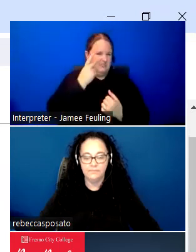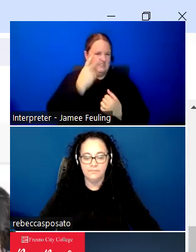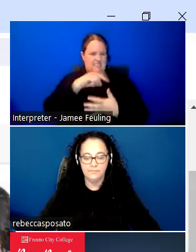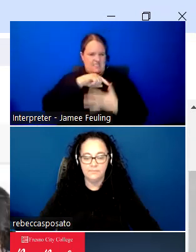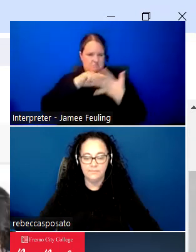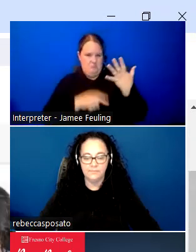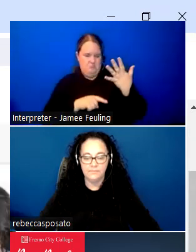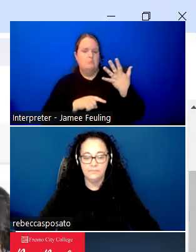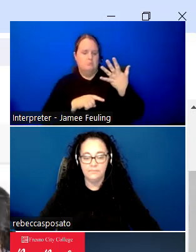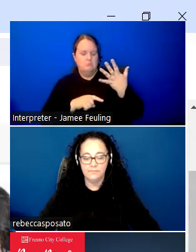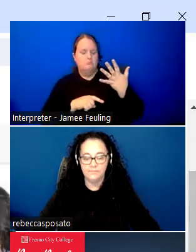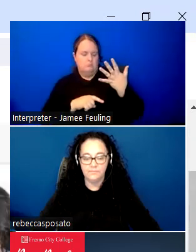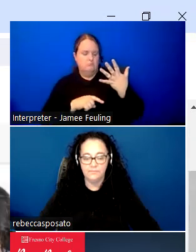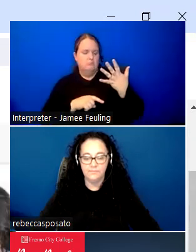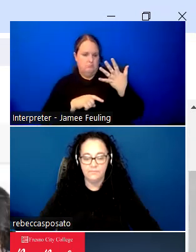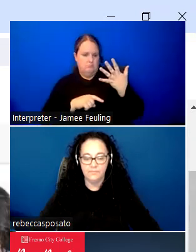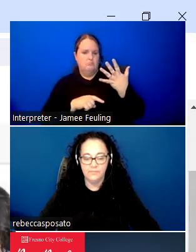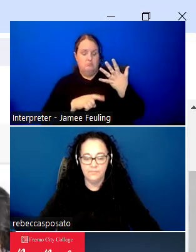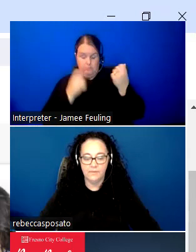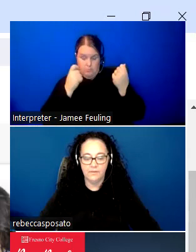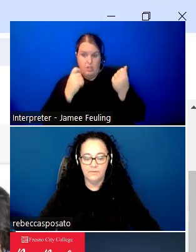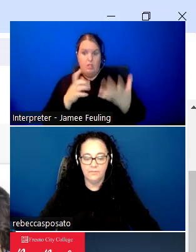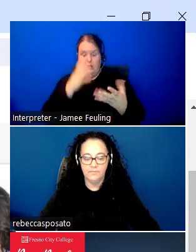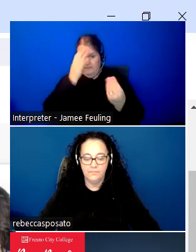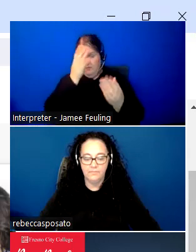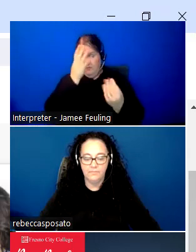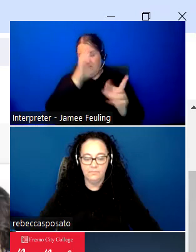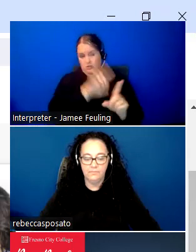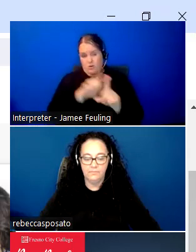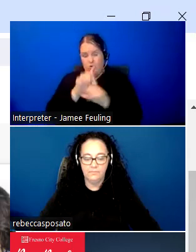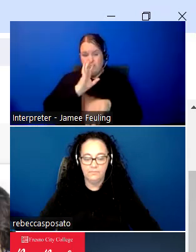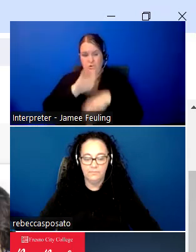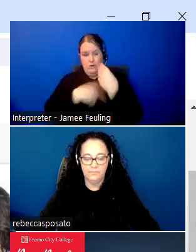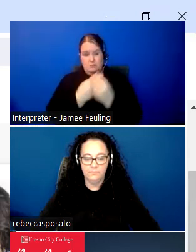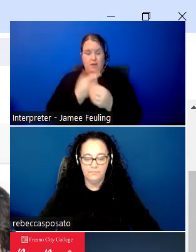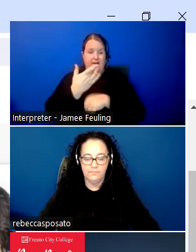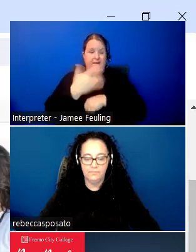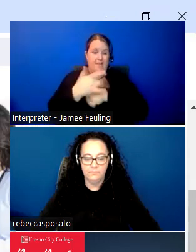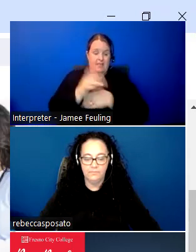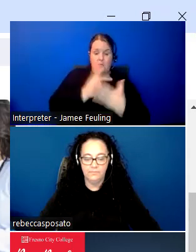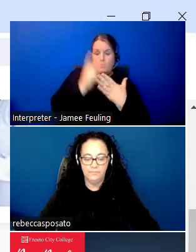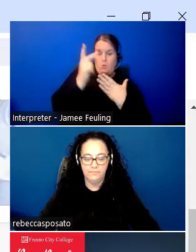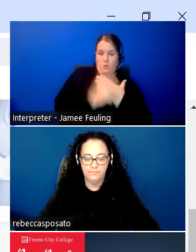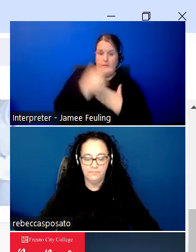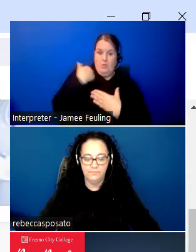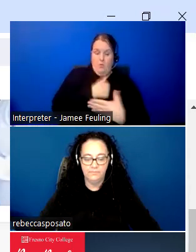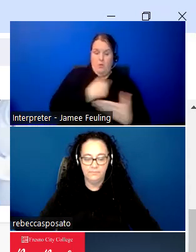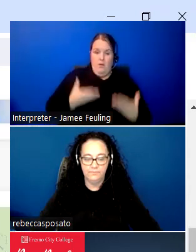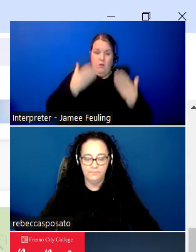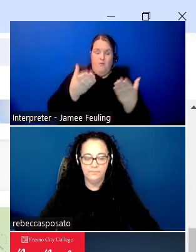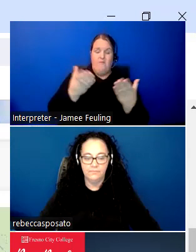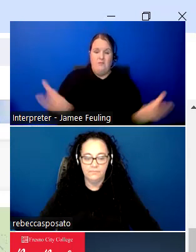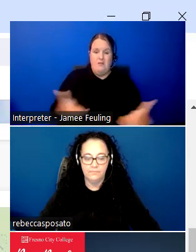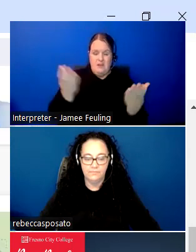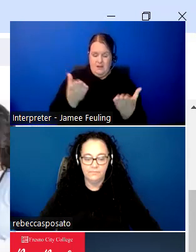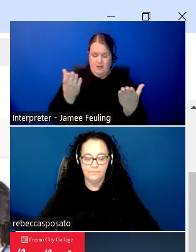just gives a wealth of information. Then it also talks about available programs that we have here at Fresno City